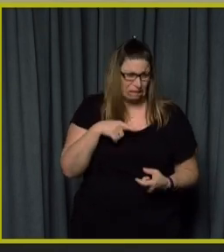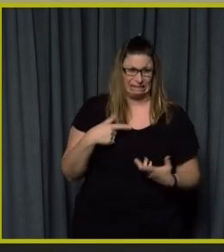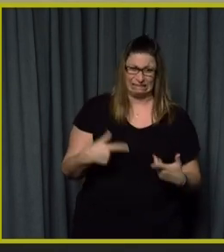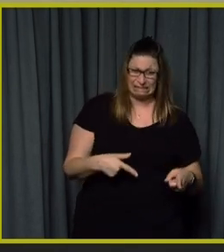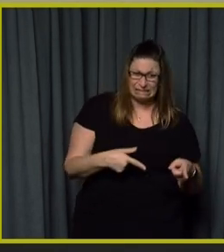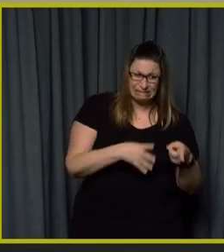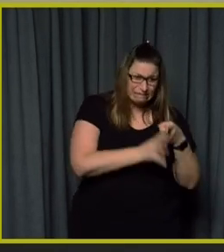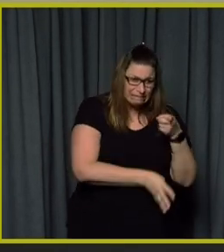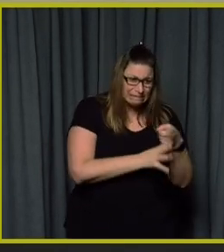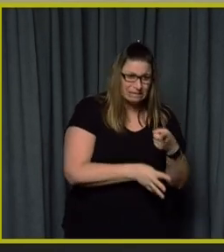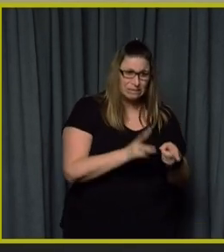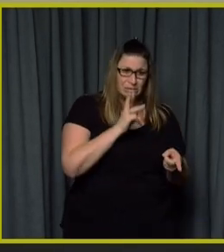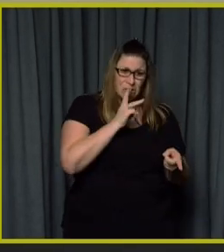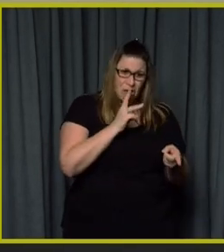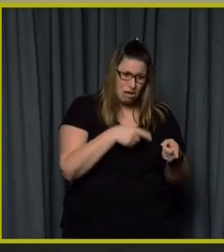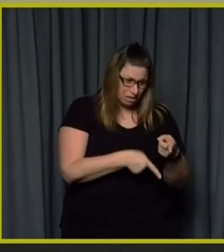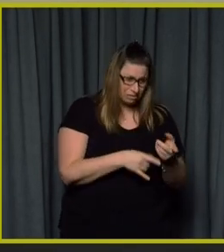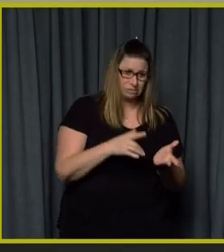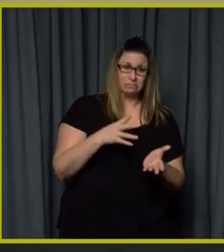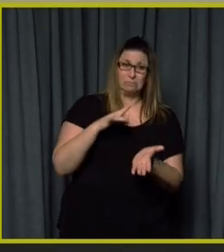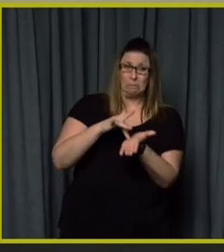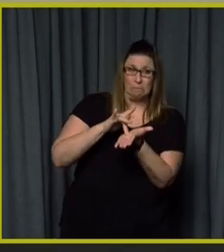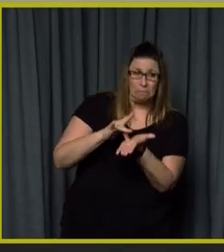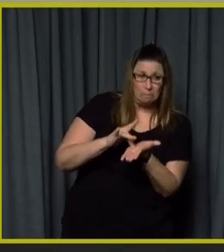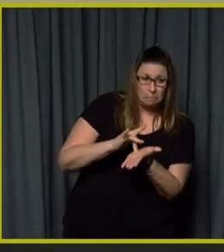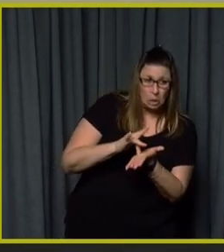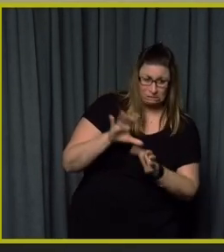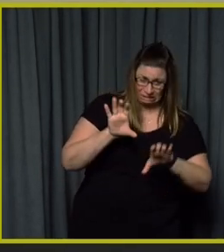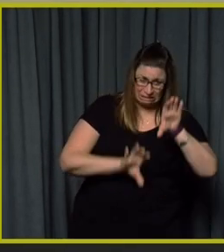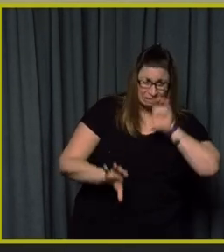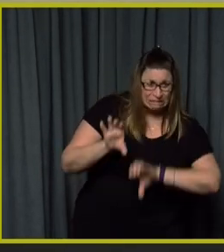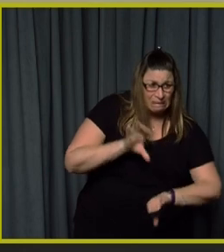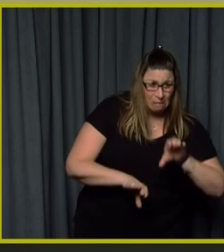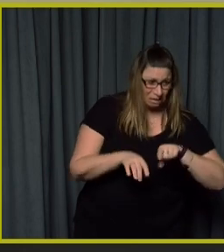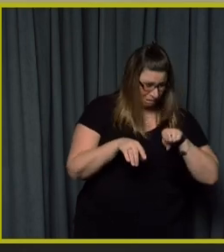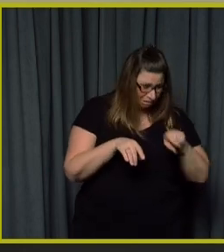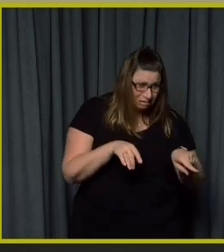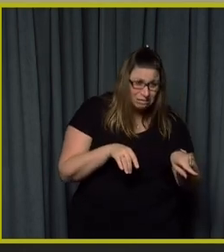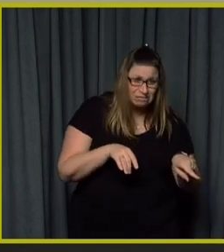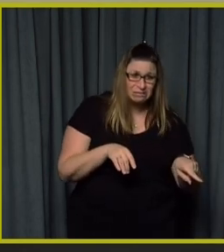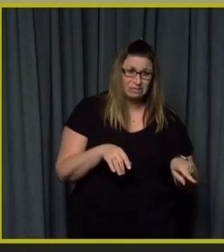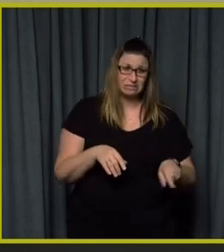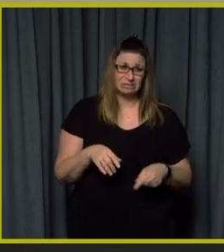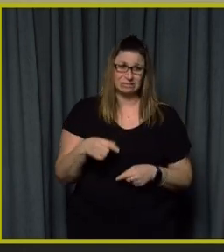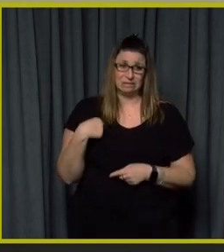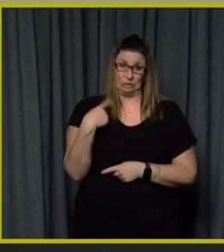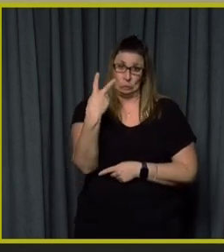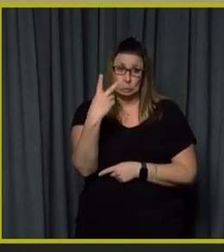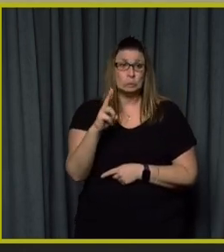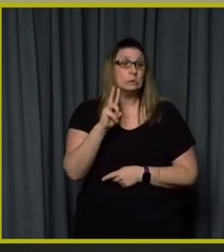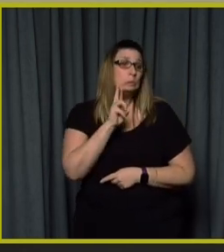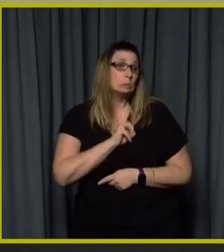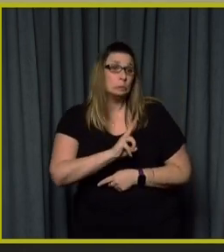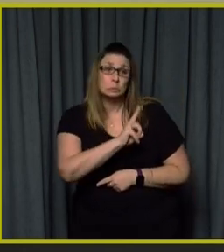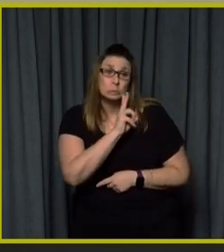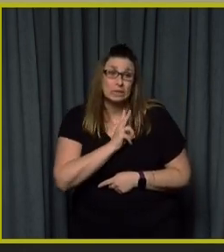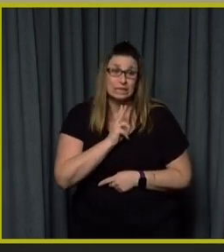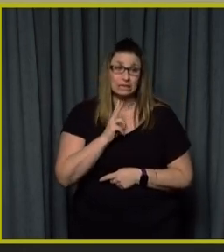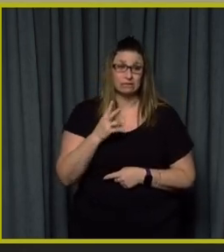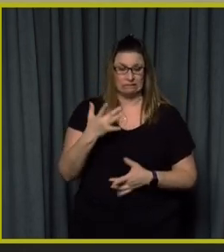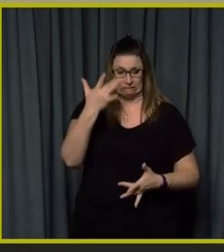tremendously. I lost two sets of twins due to drinking the contaminated water, and my daughter also